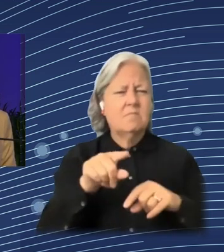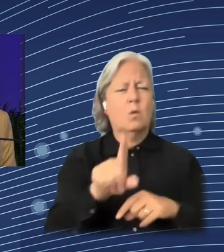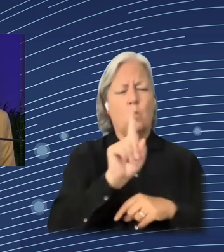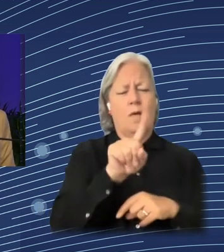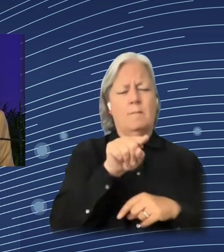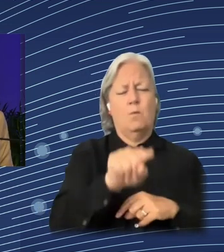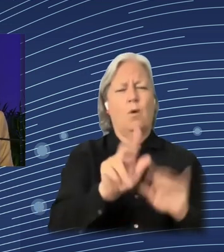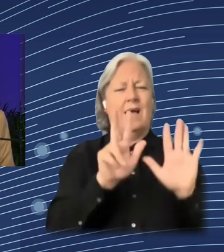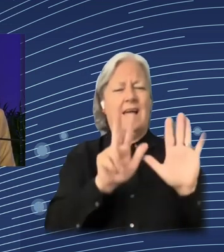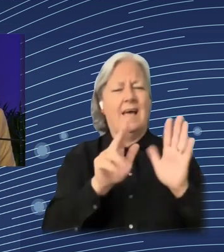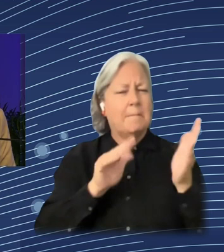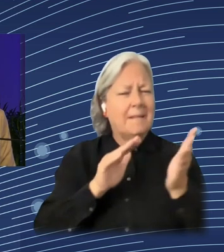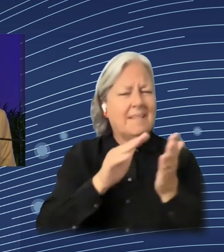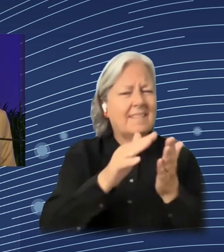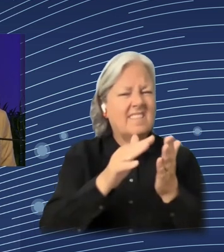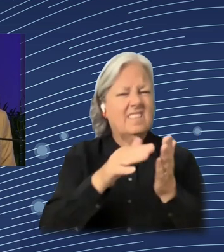detects more or less